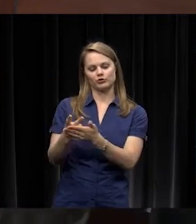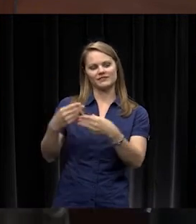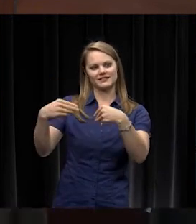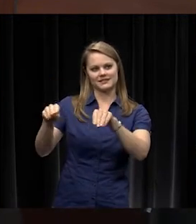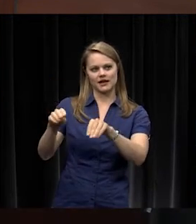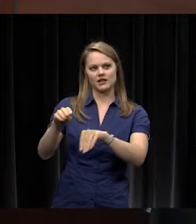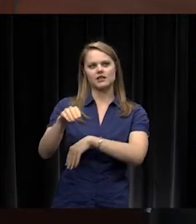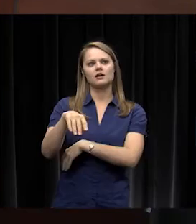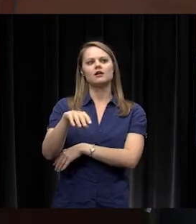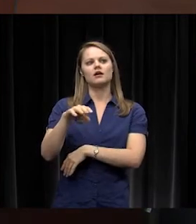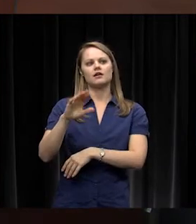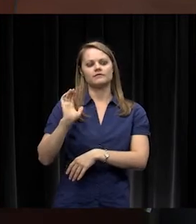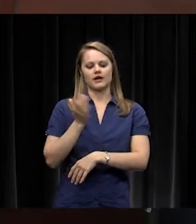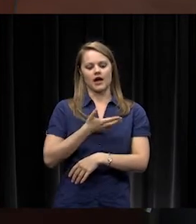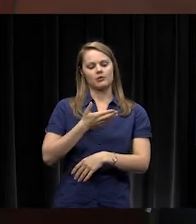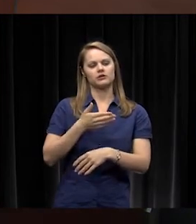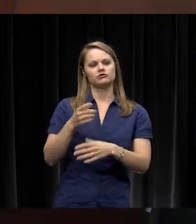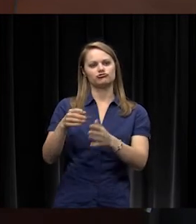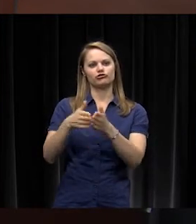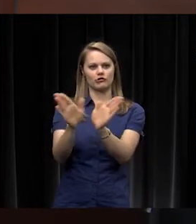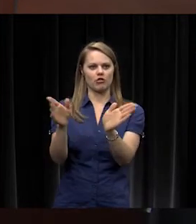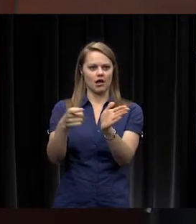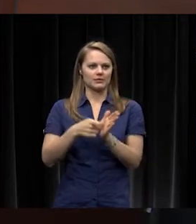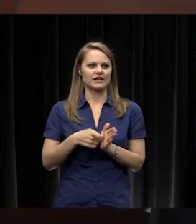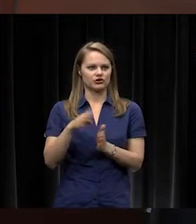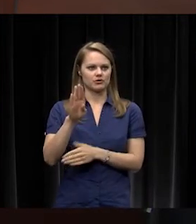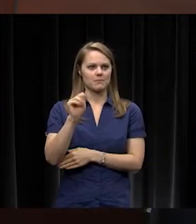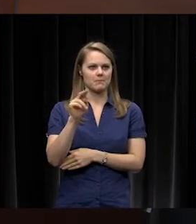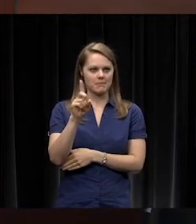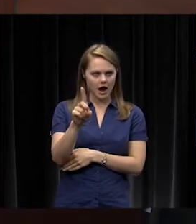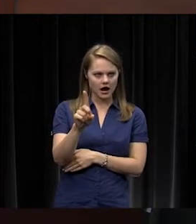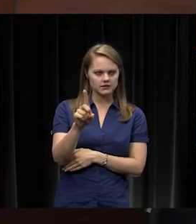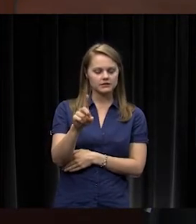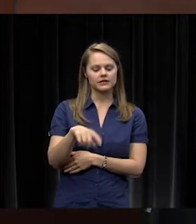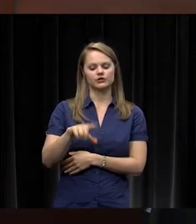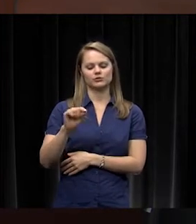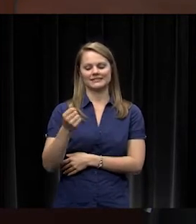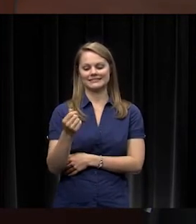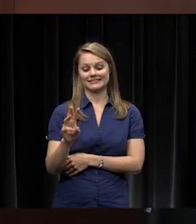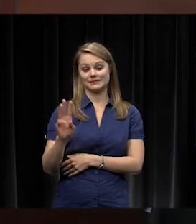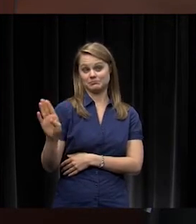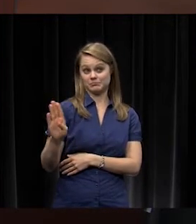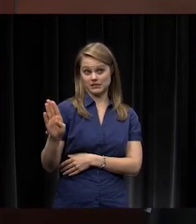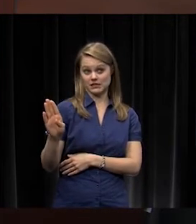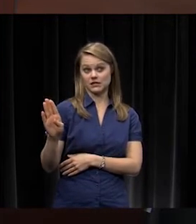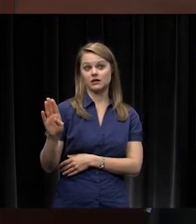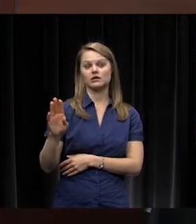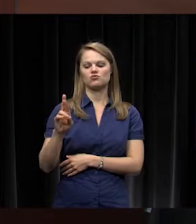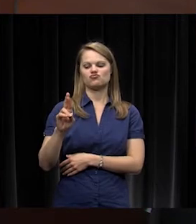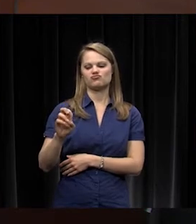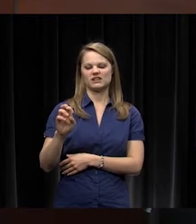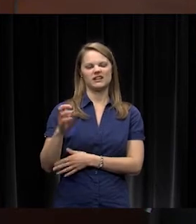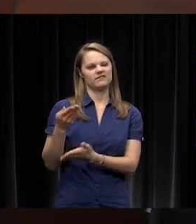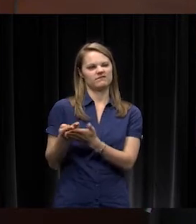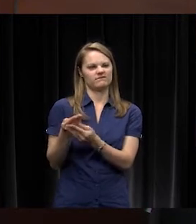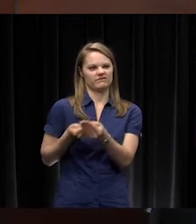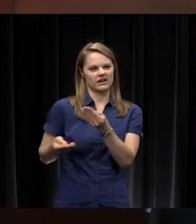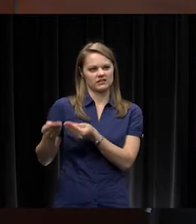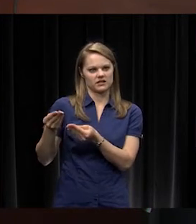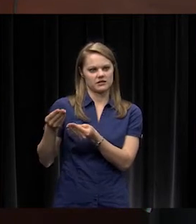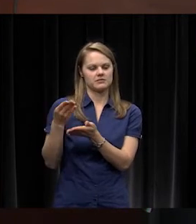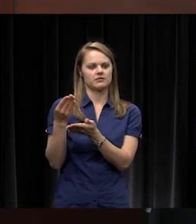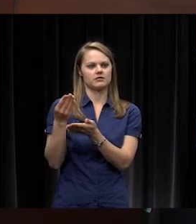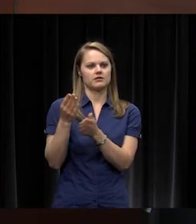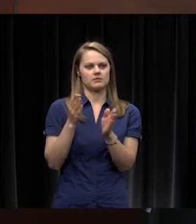2016A general obligation bonds, Series 2016B general obligation refunding bonds, and Series